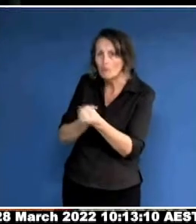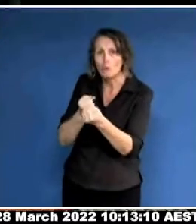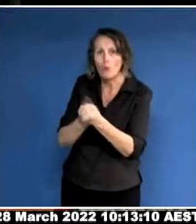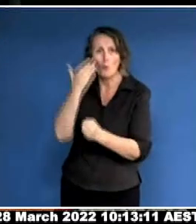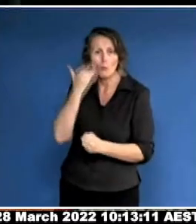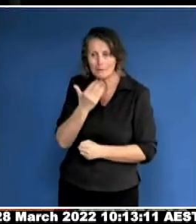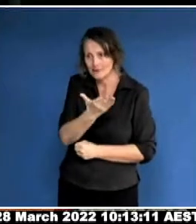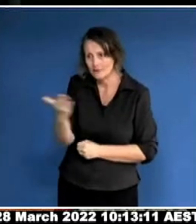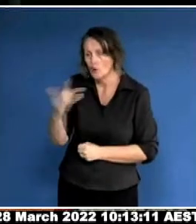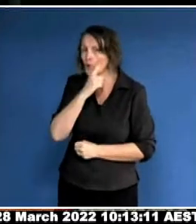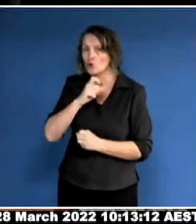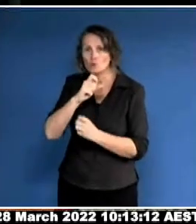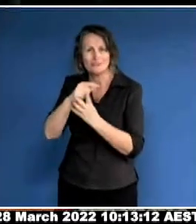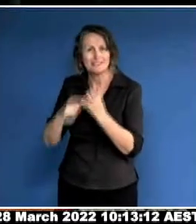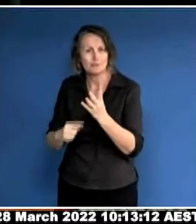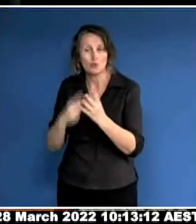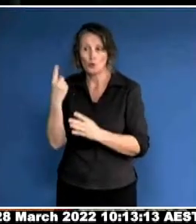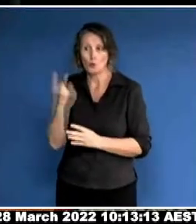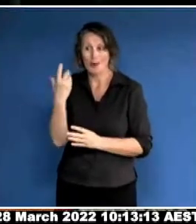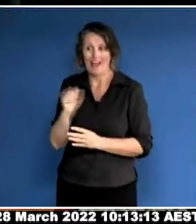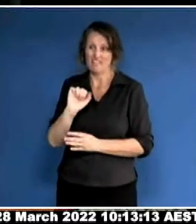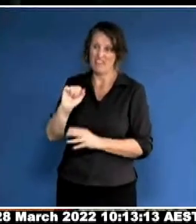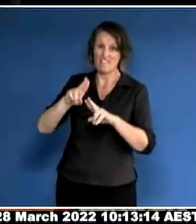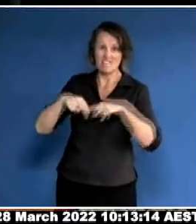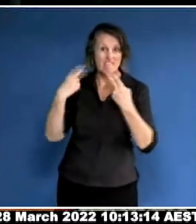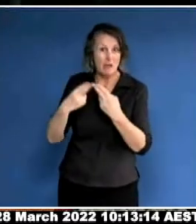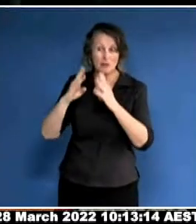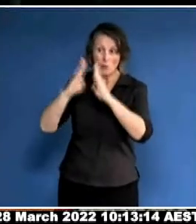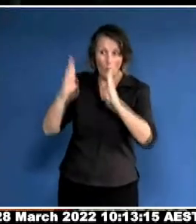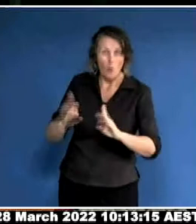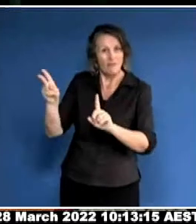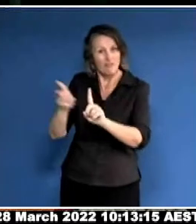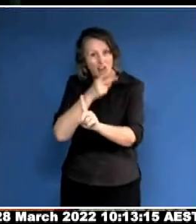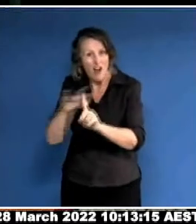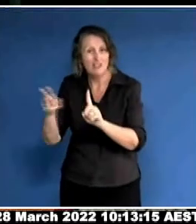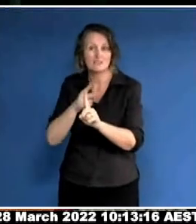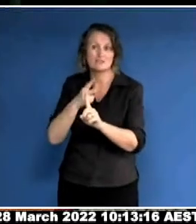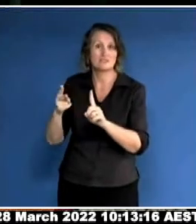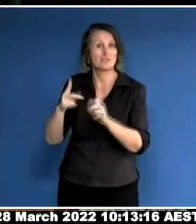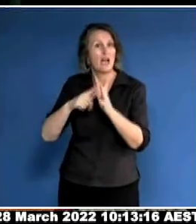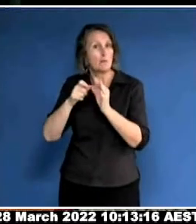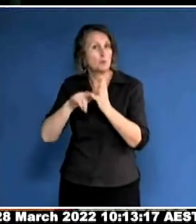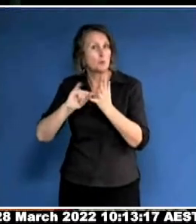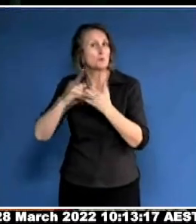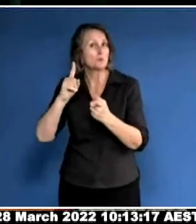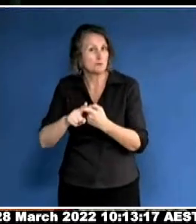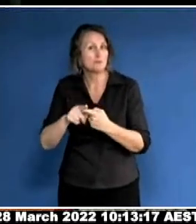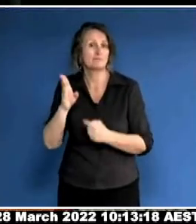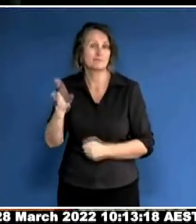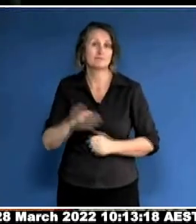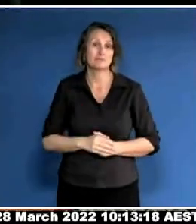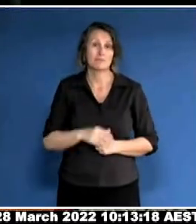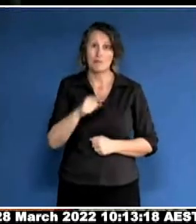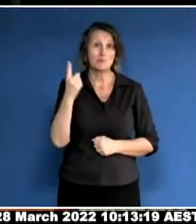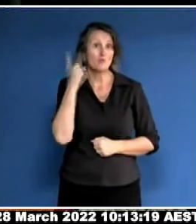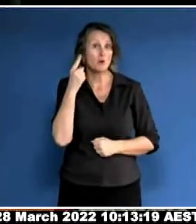or violence and abuse in family and domestic settings. You heard about the gaps in the specific services to support